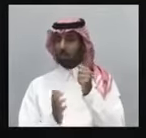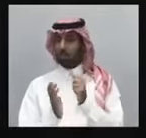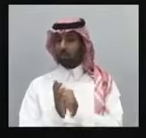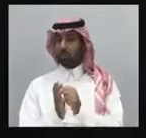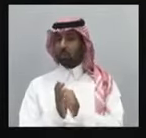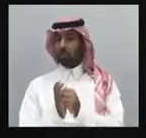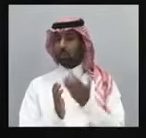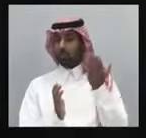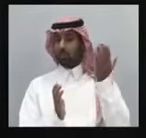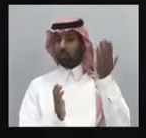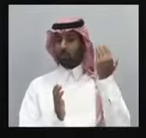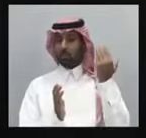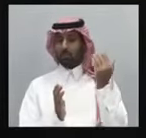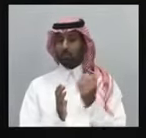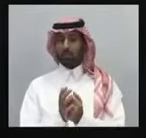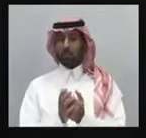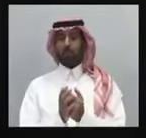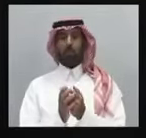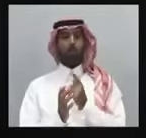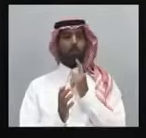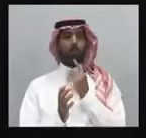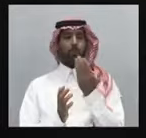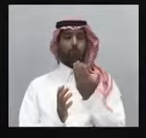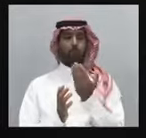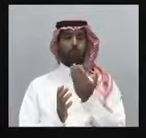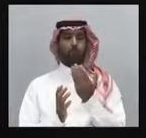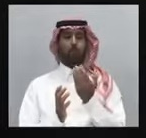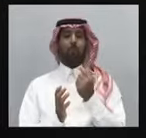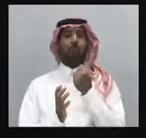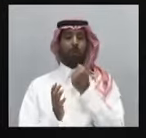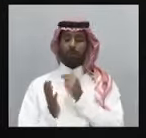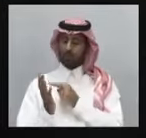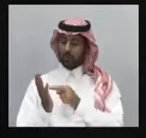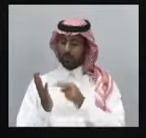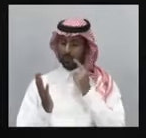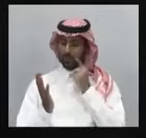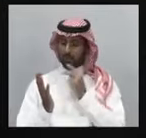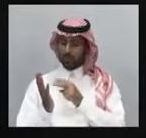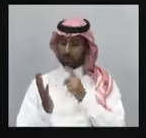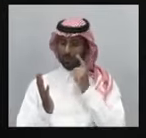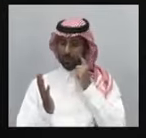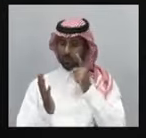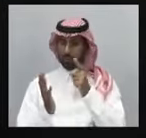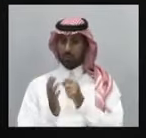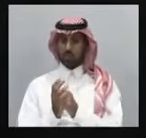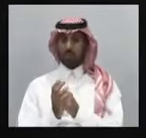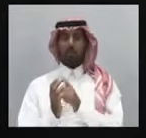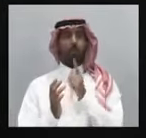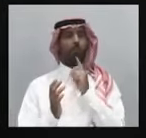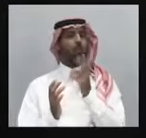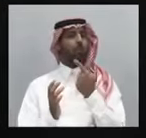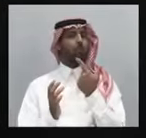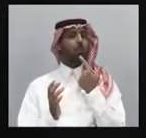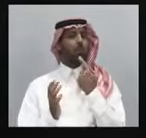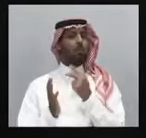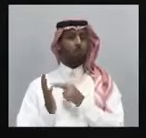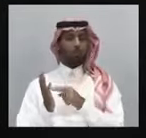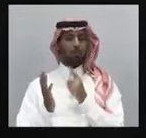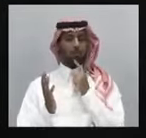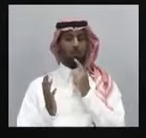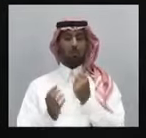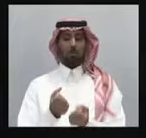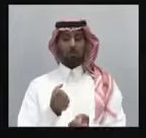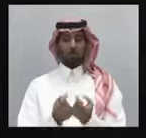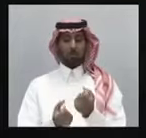homework. Yesterday's lesson was a reading lesson. And what have we read about? We read about a